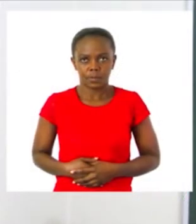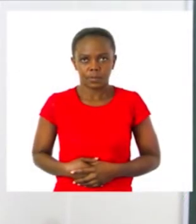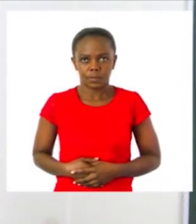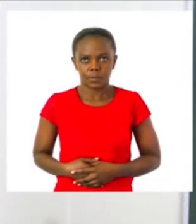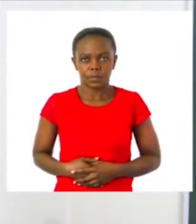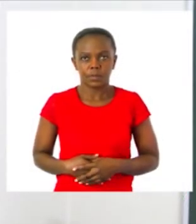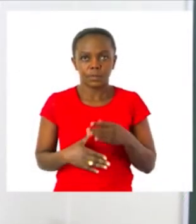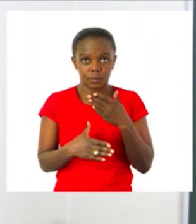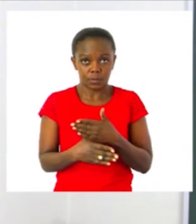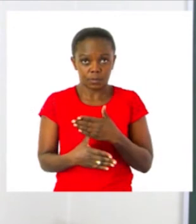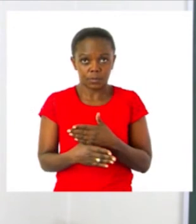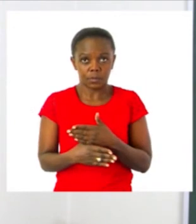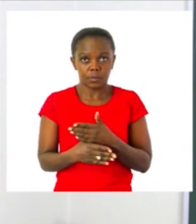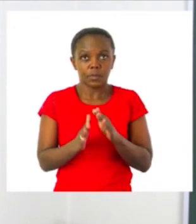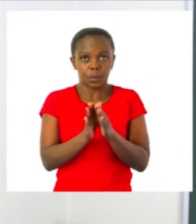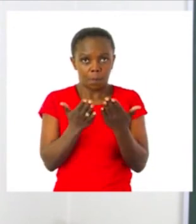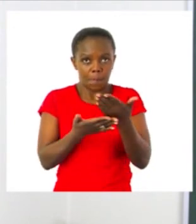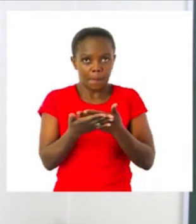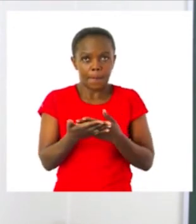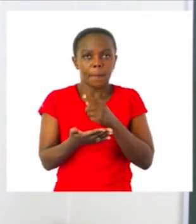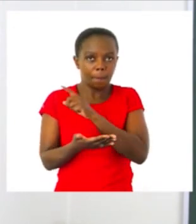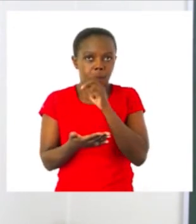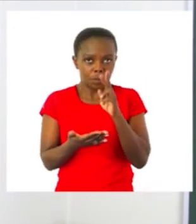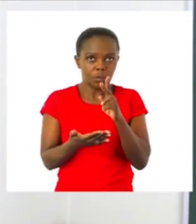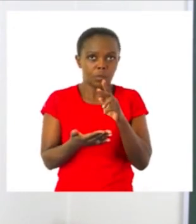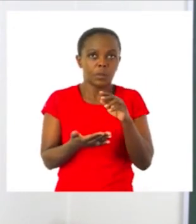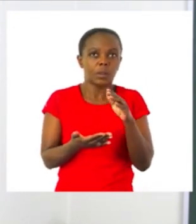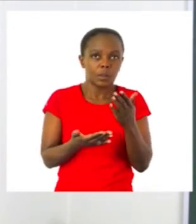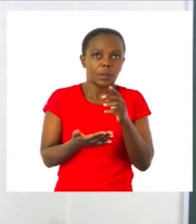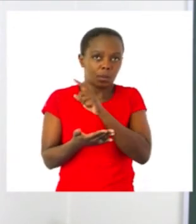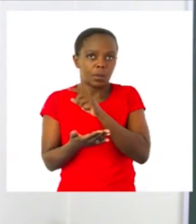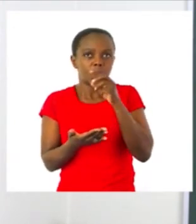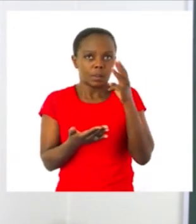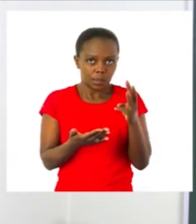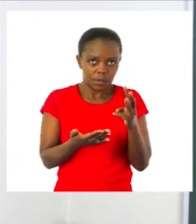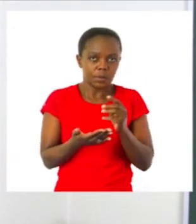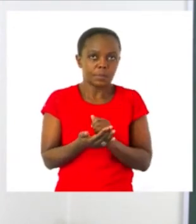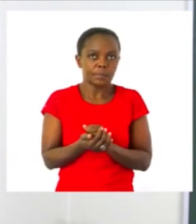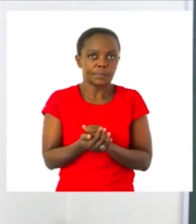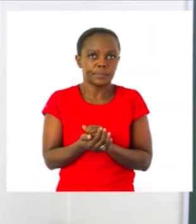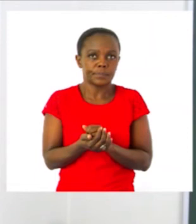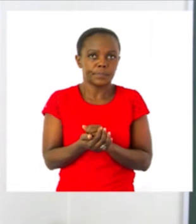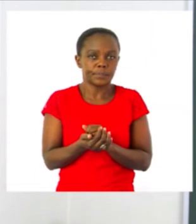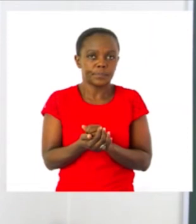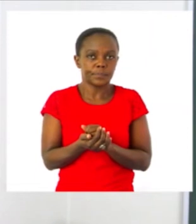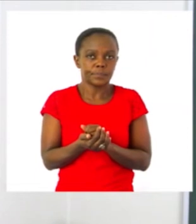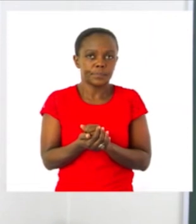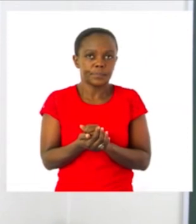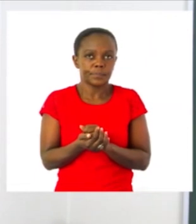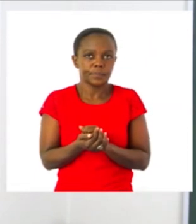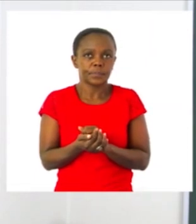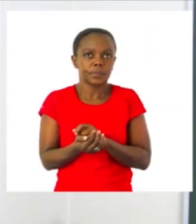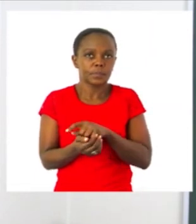Our lesson is on page 12 and 13. We're going to do these activities